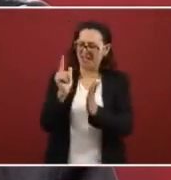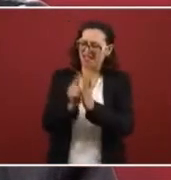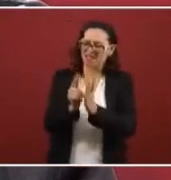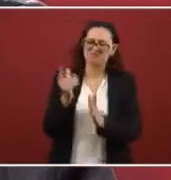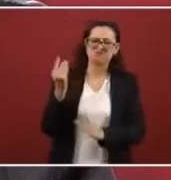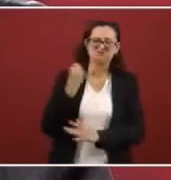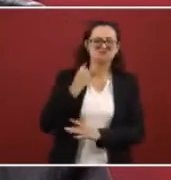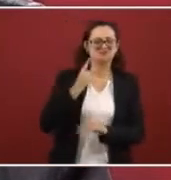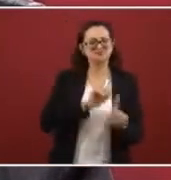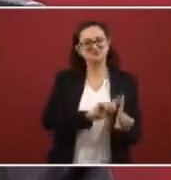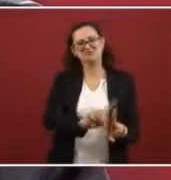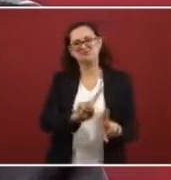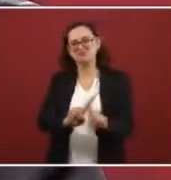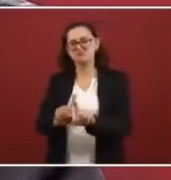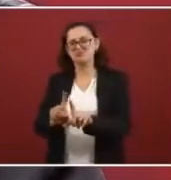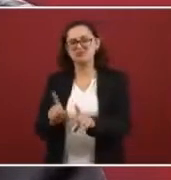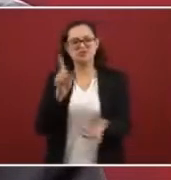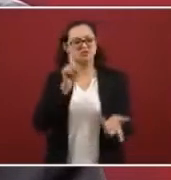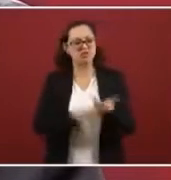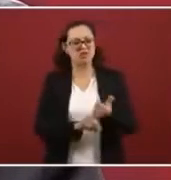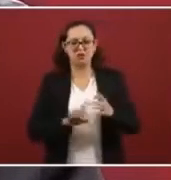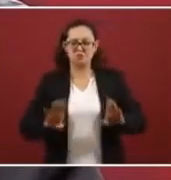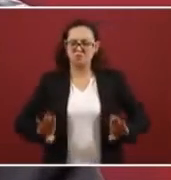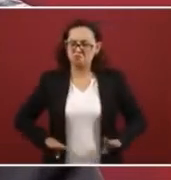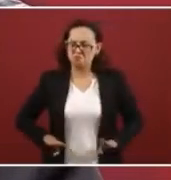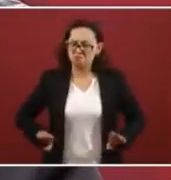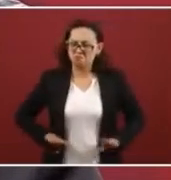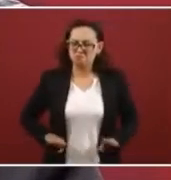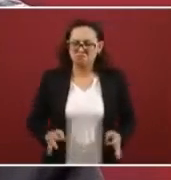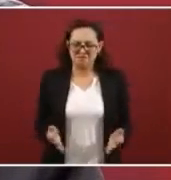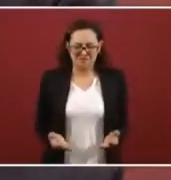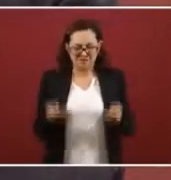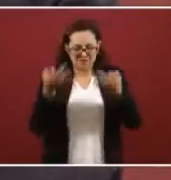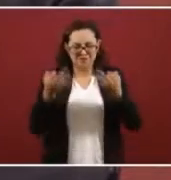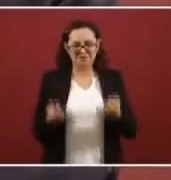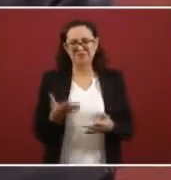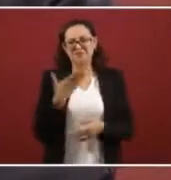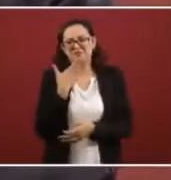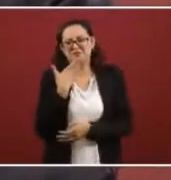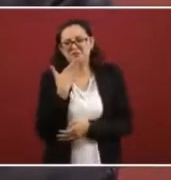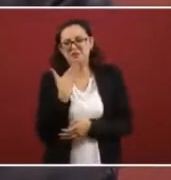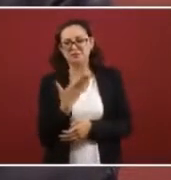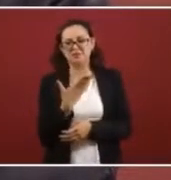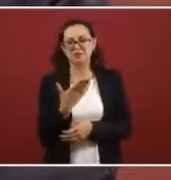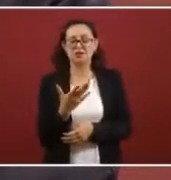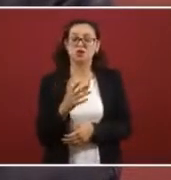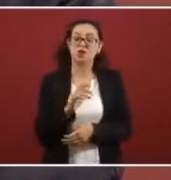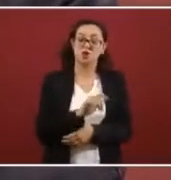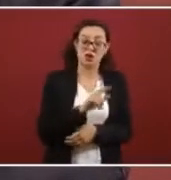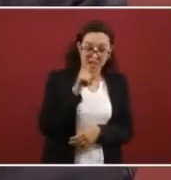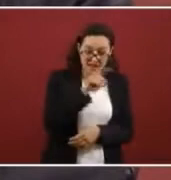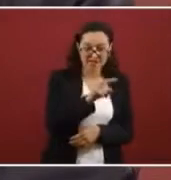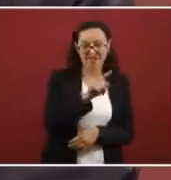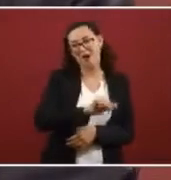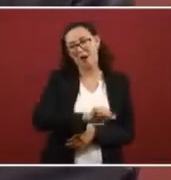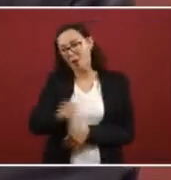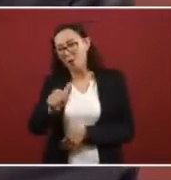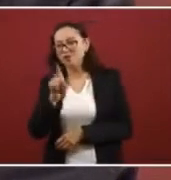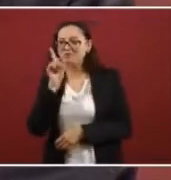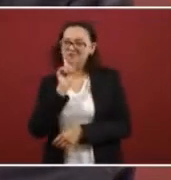mujer, she is a woman with convictions, defensora de las mujeres, defender of